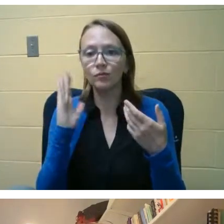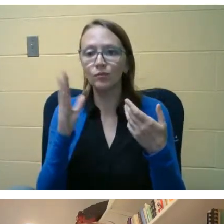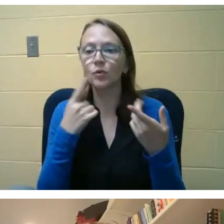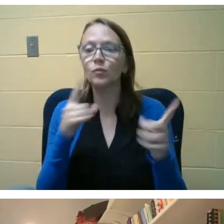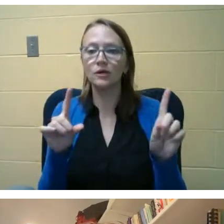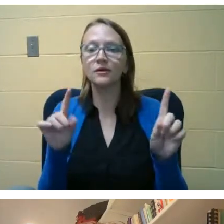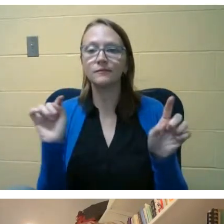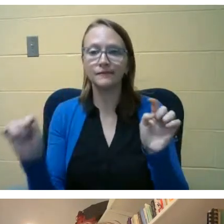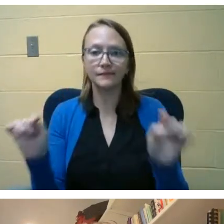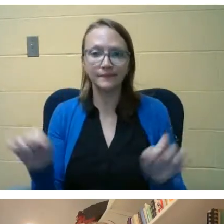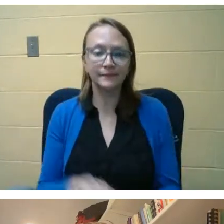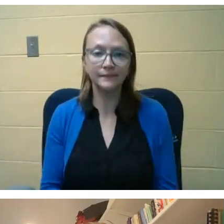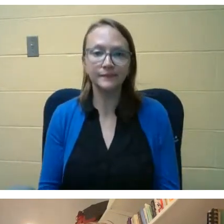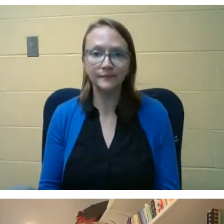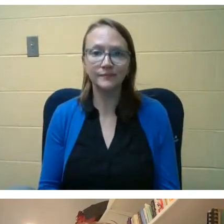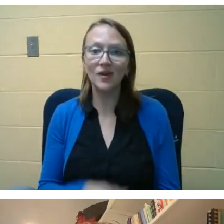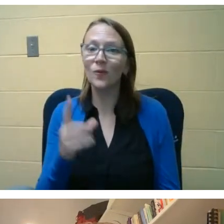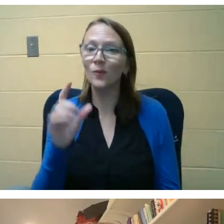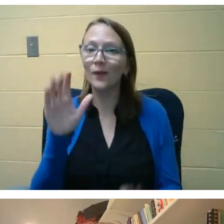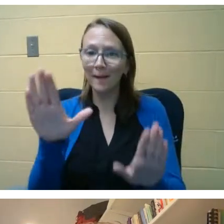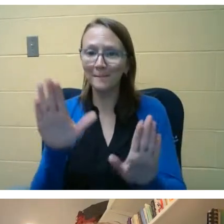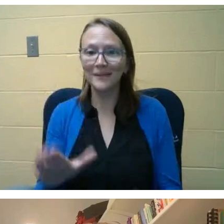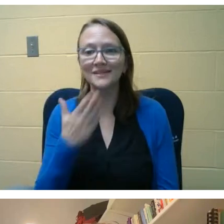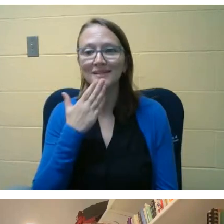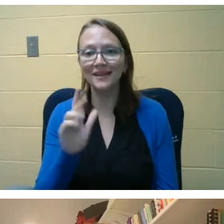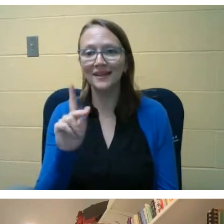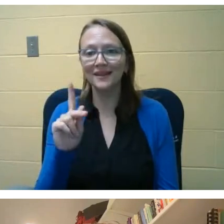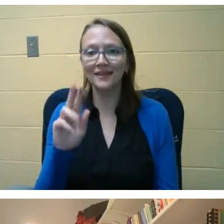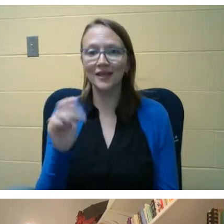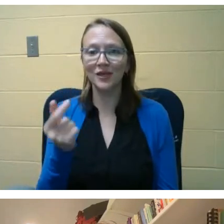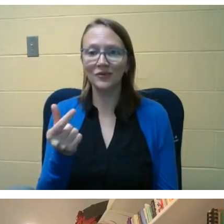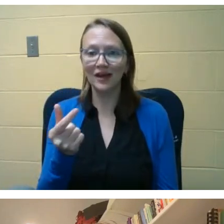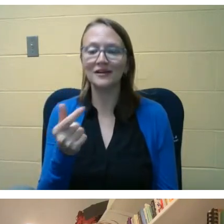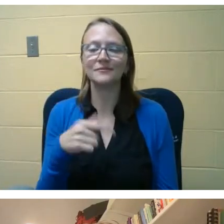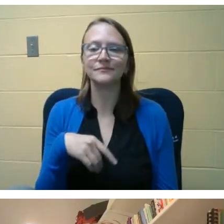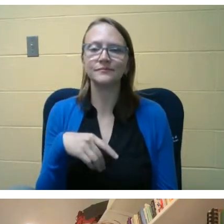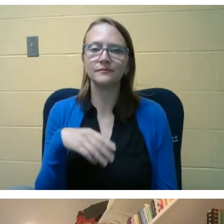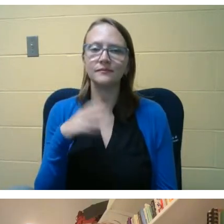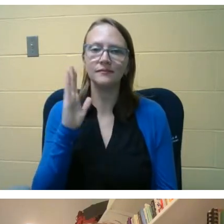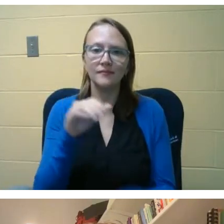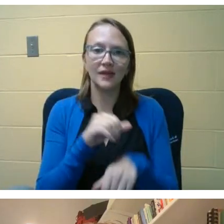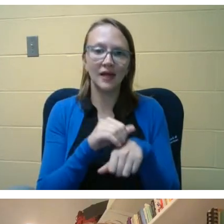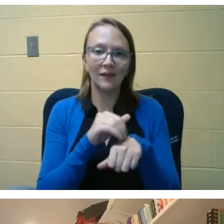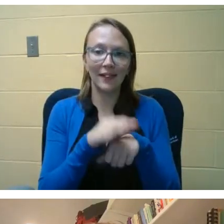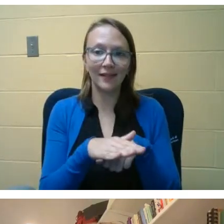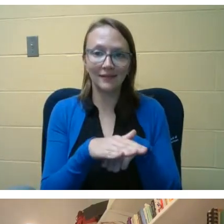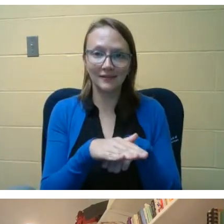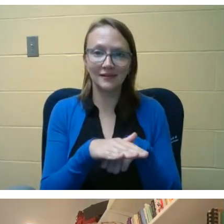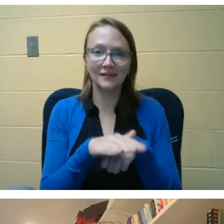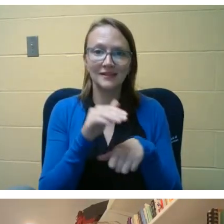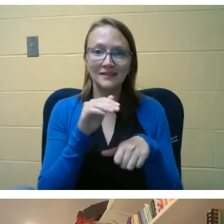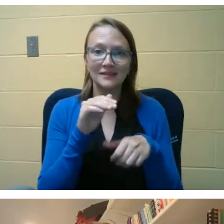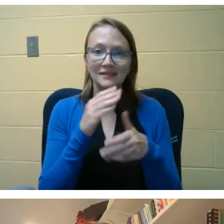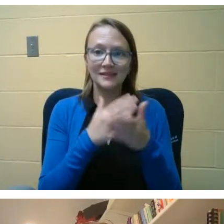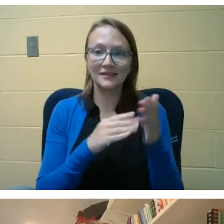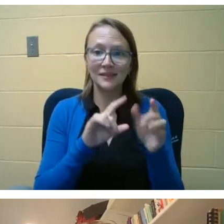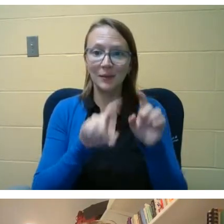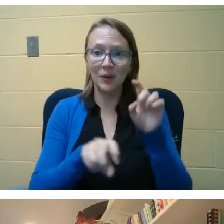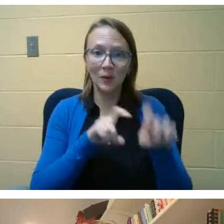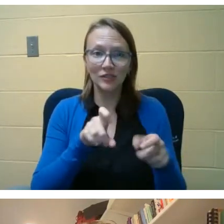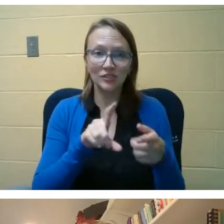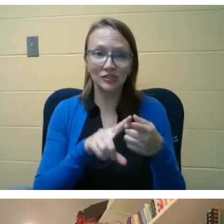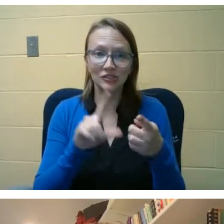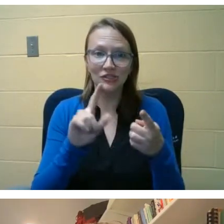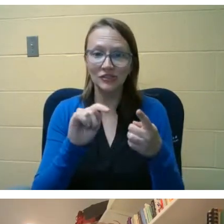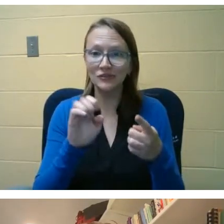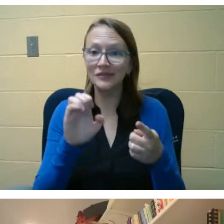Yep. Amazing. Thank you, Craig. Yeah, absolutely. Sharing. I'm going to send some questions to Theo now that